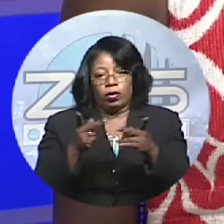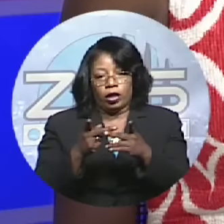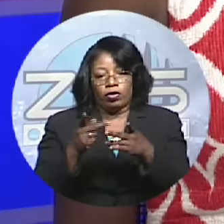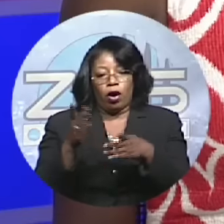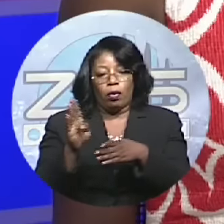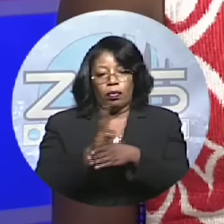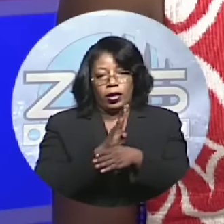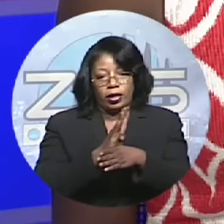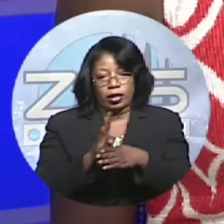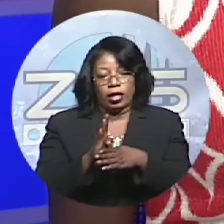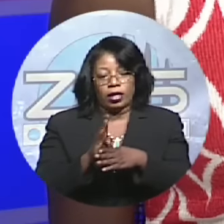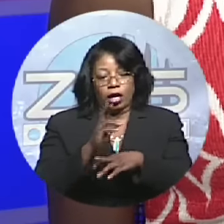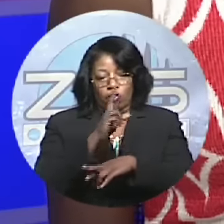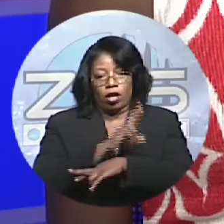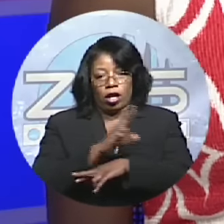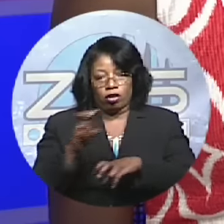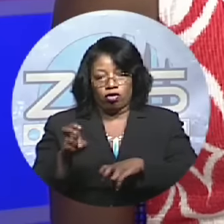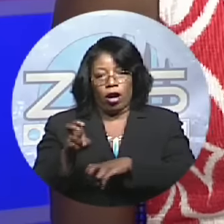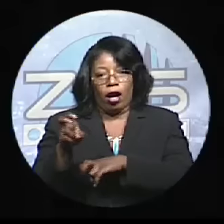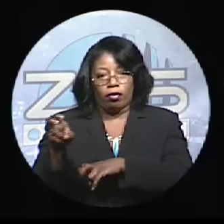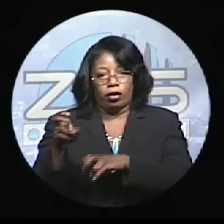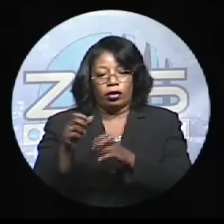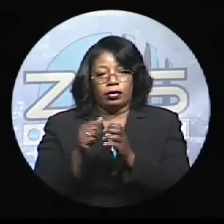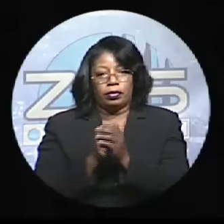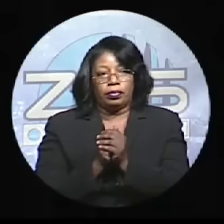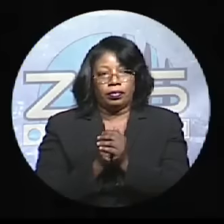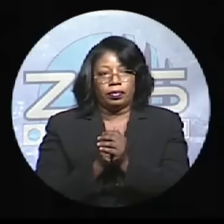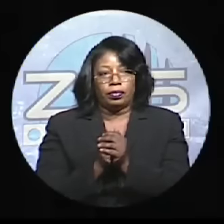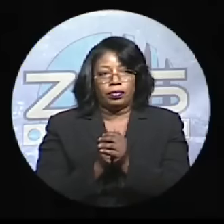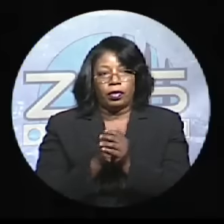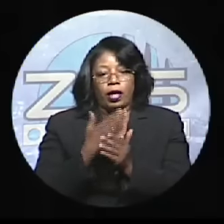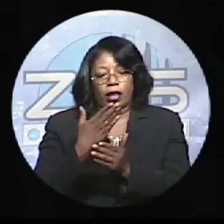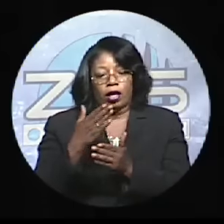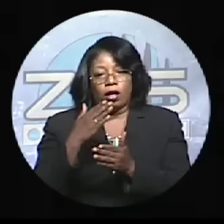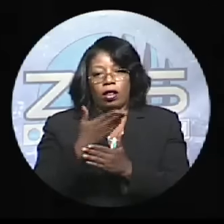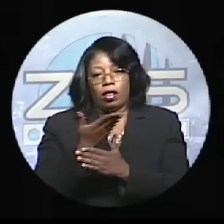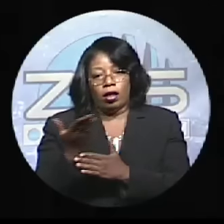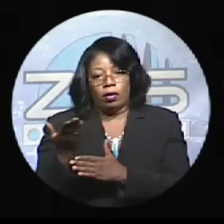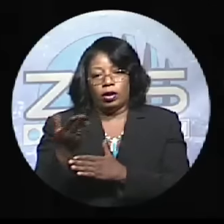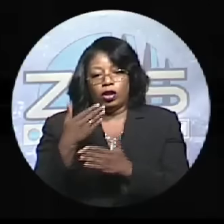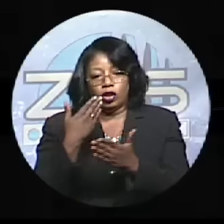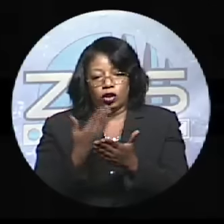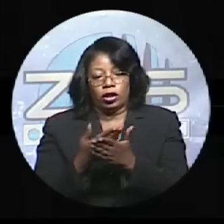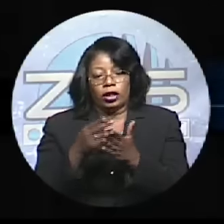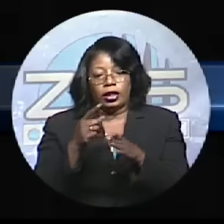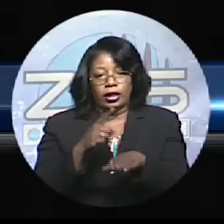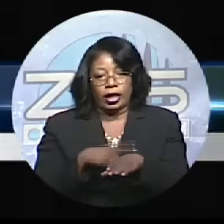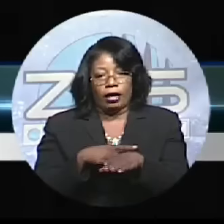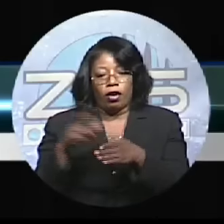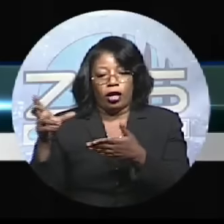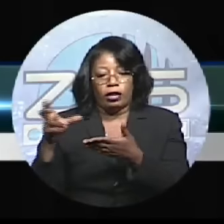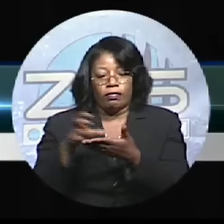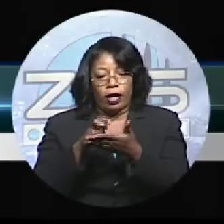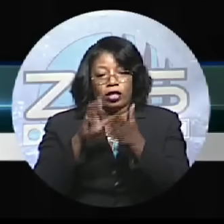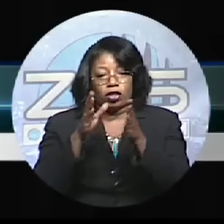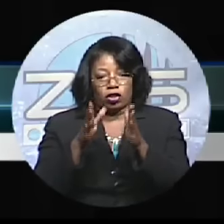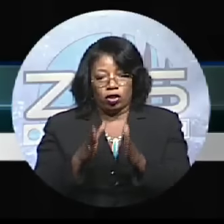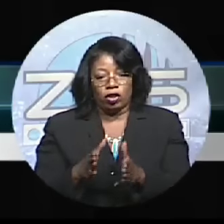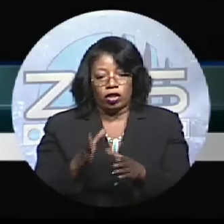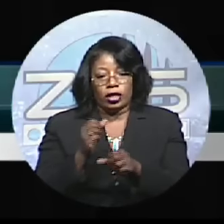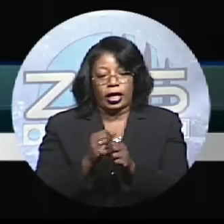Clint Watson has more from London. If there has ever been a good time for an investor to take advantage of investment